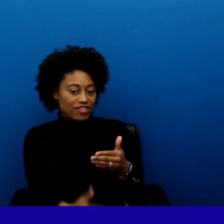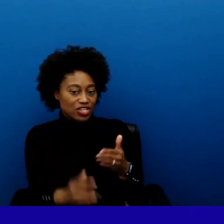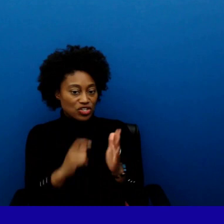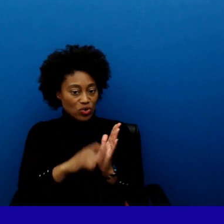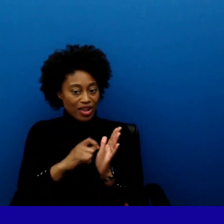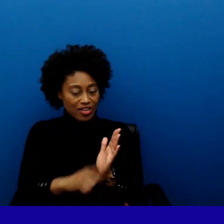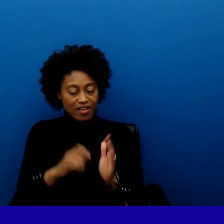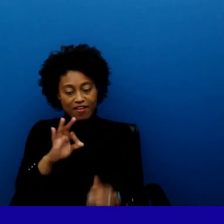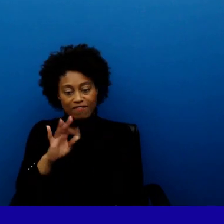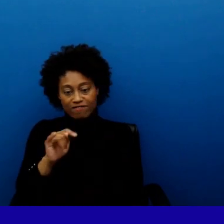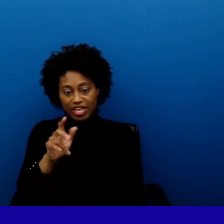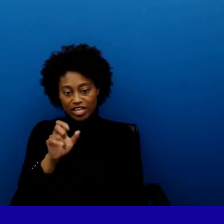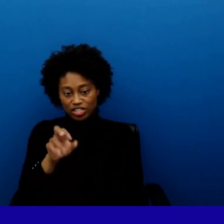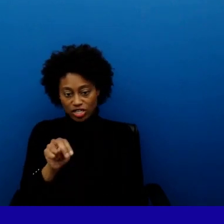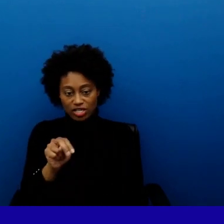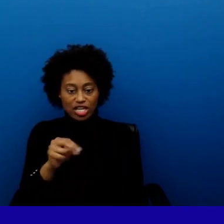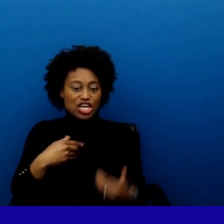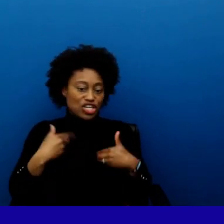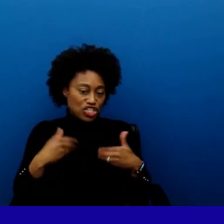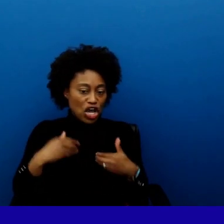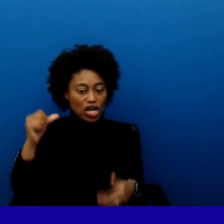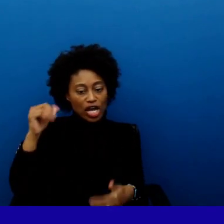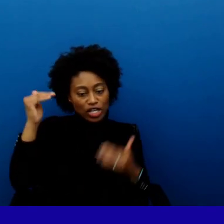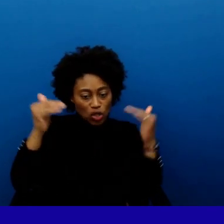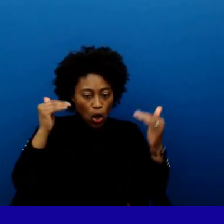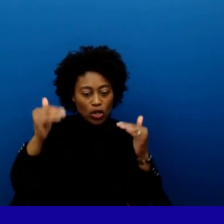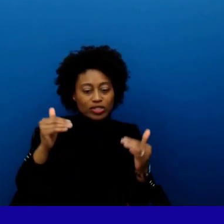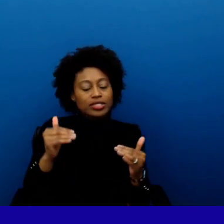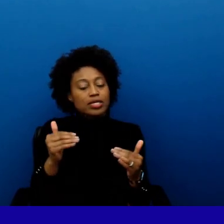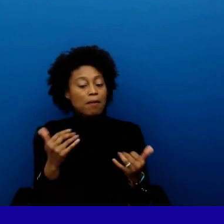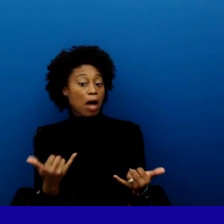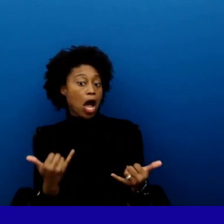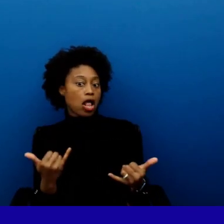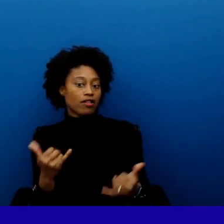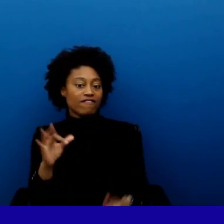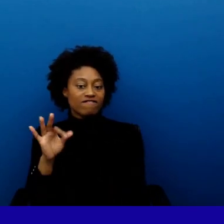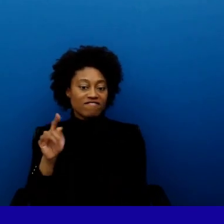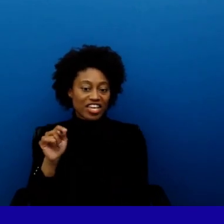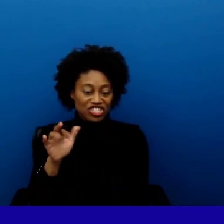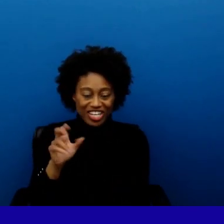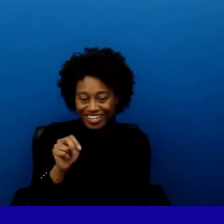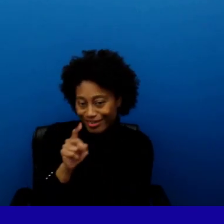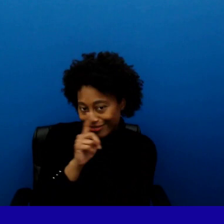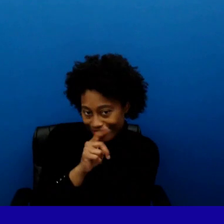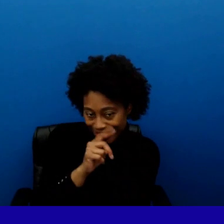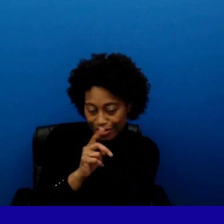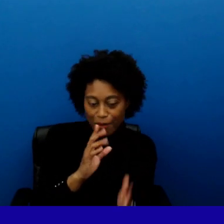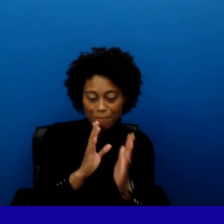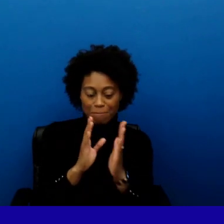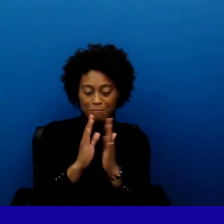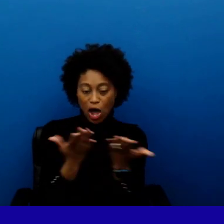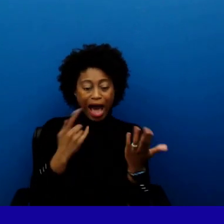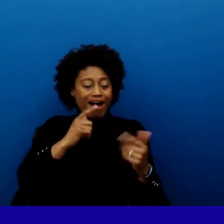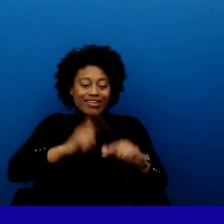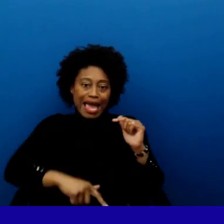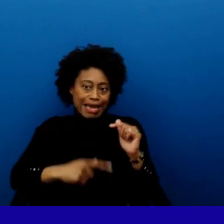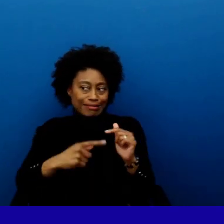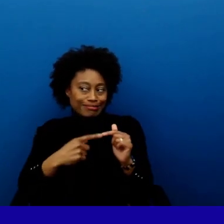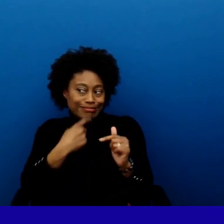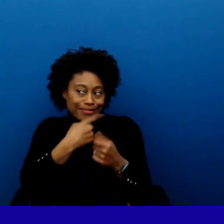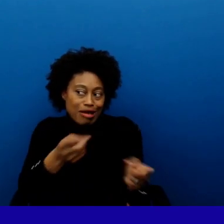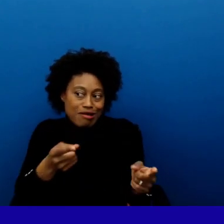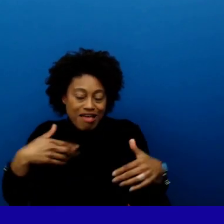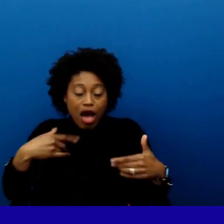I just finished writing a fiction, young adult contemporary fiction book that can't talk about it